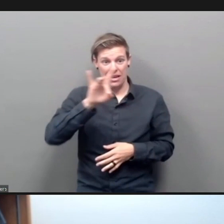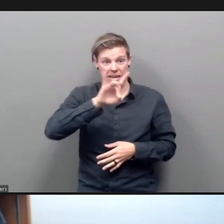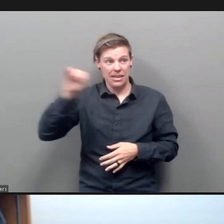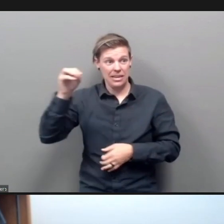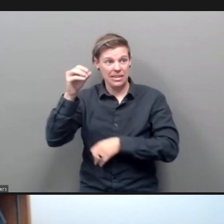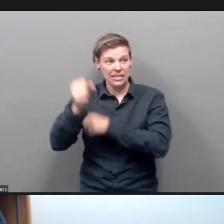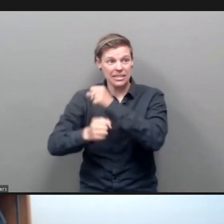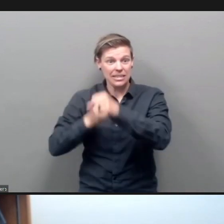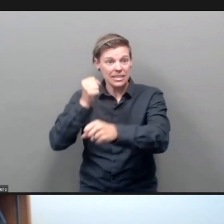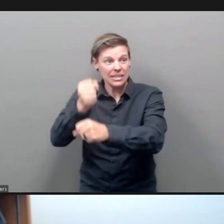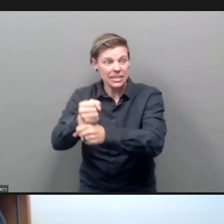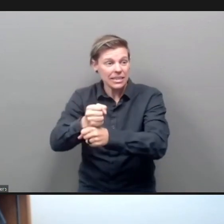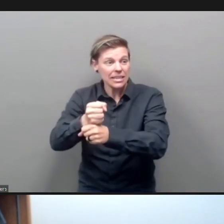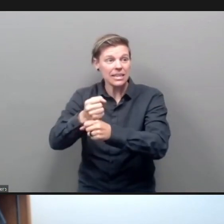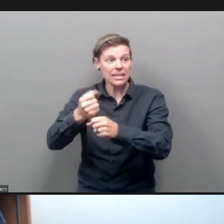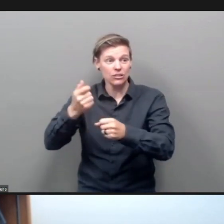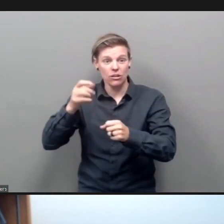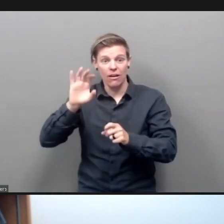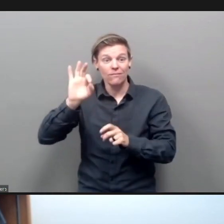pandemic ended in